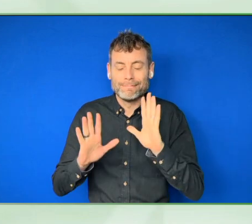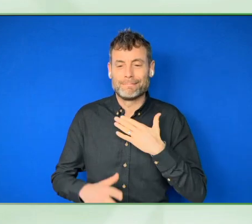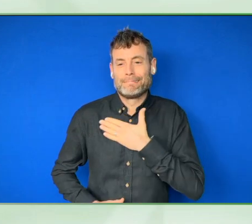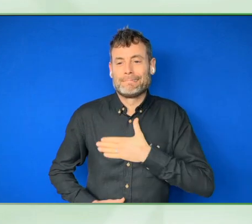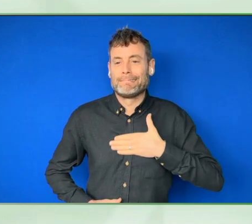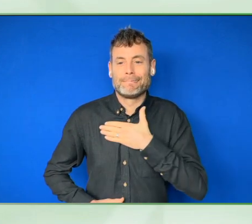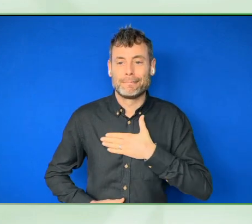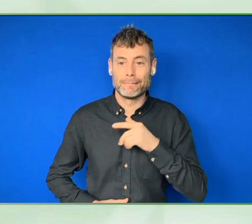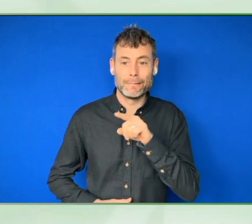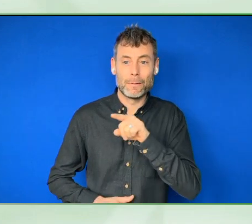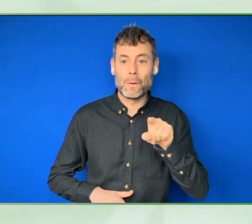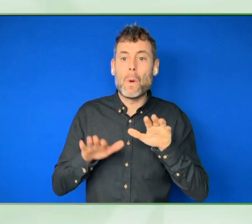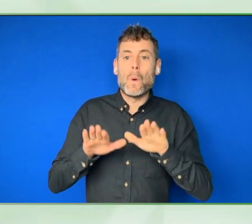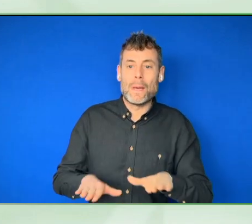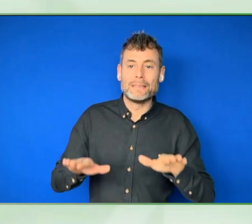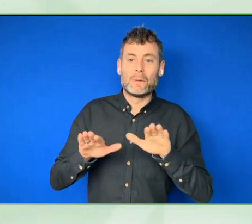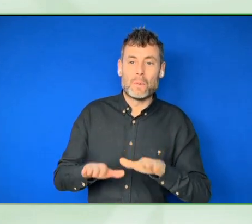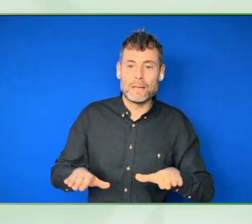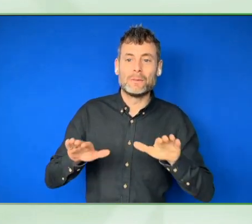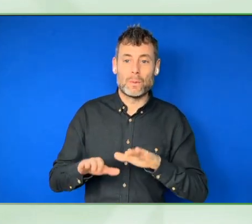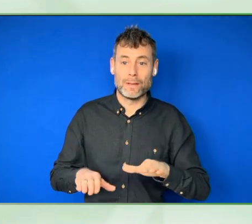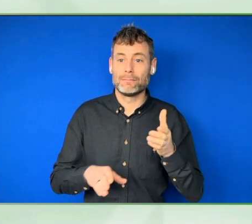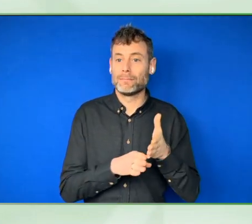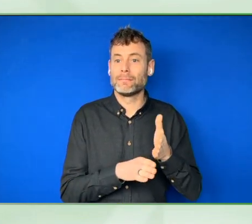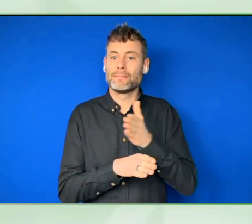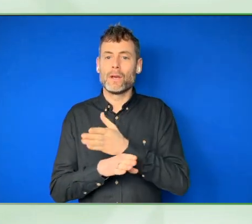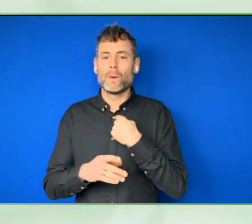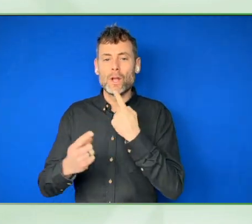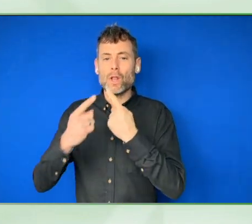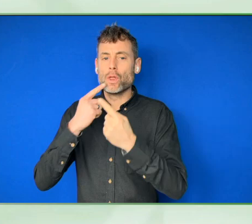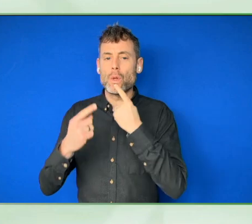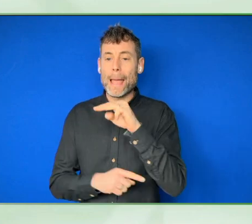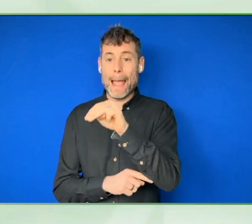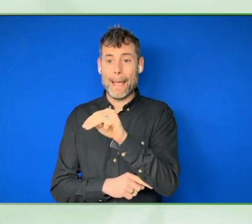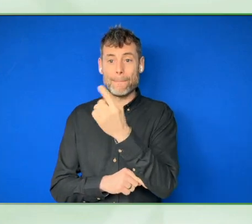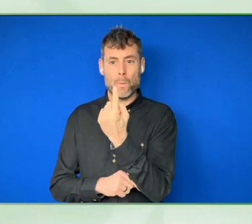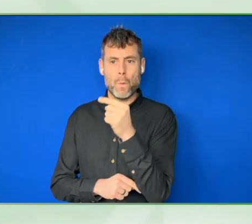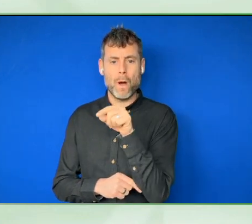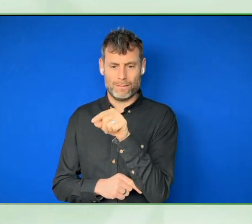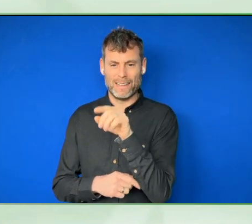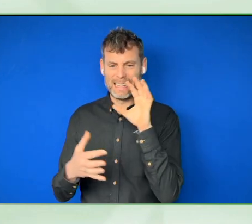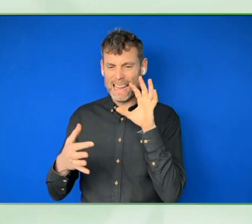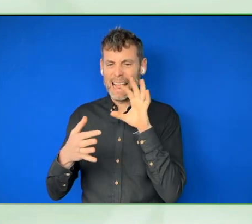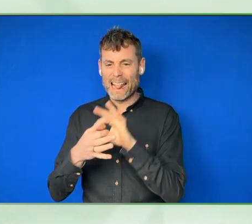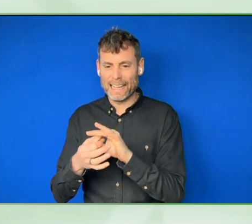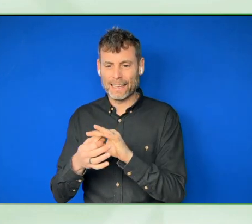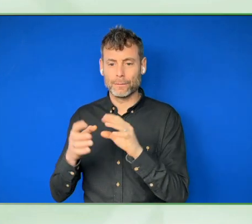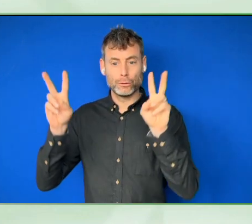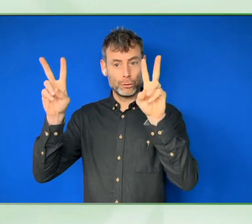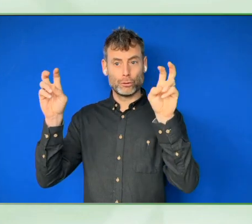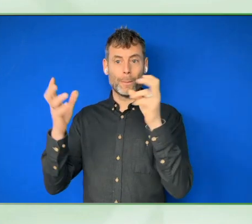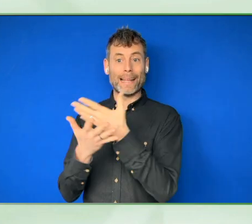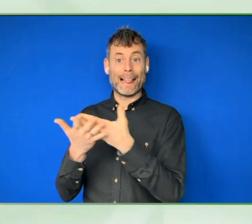just now about the really easy topic of language. And it was so easy we were finished late.